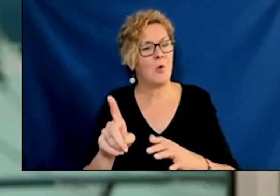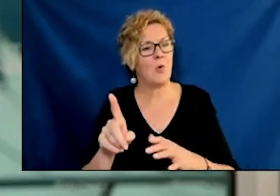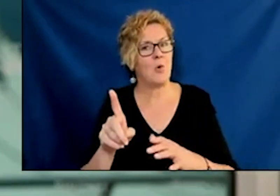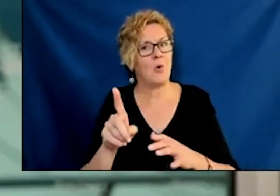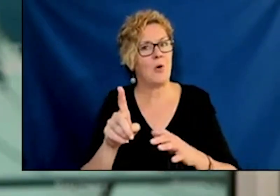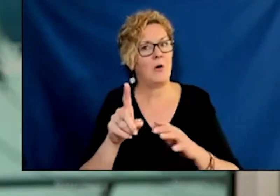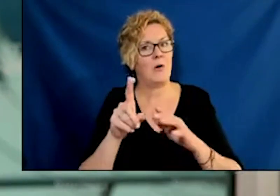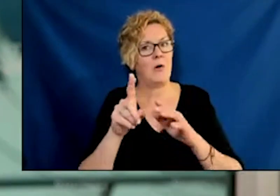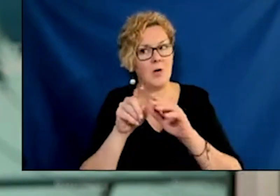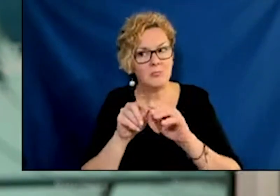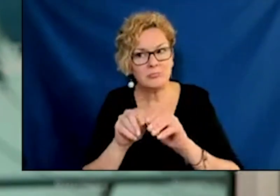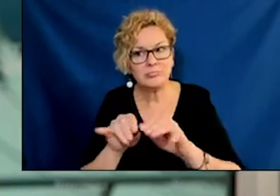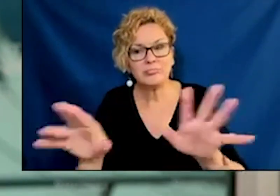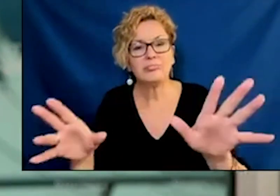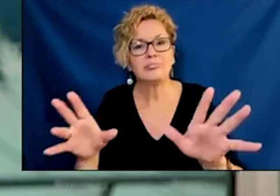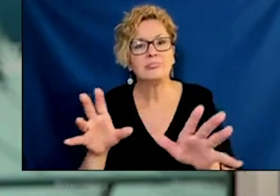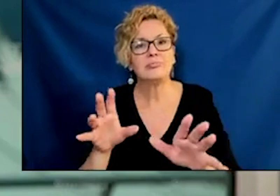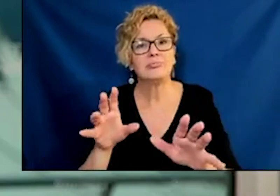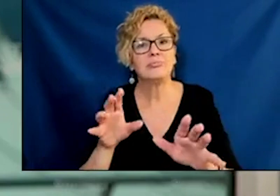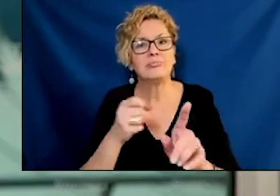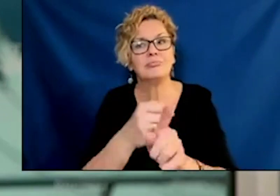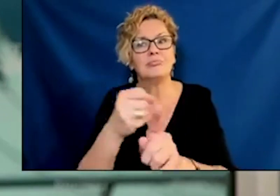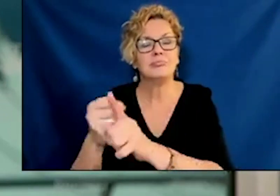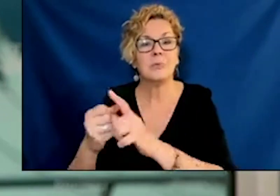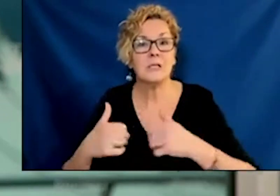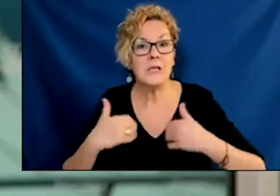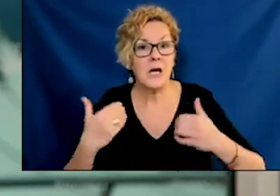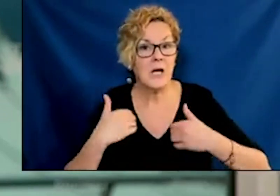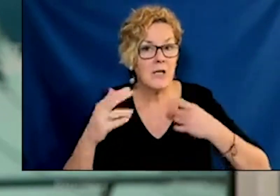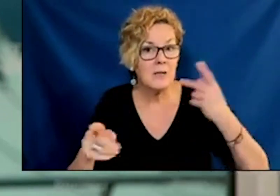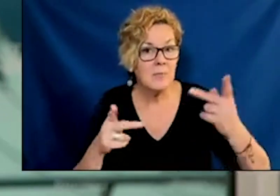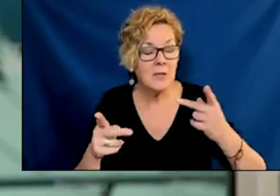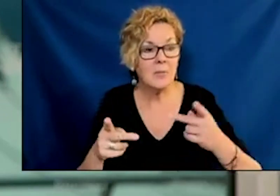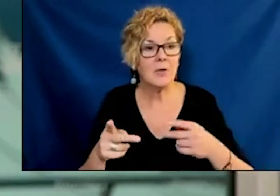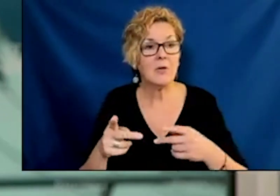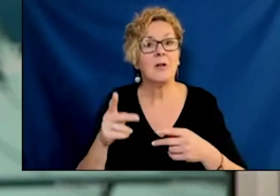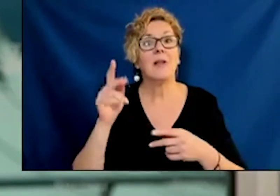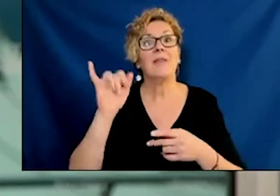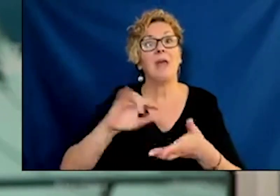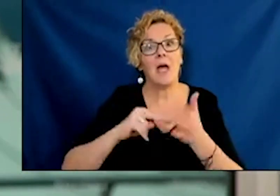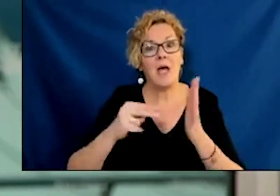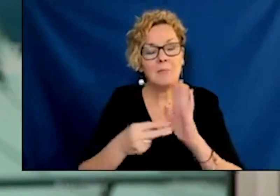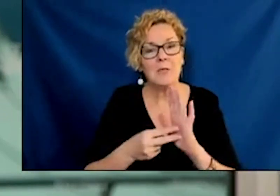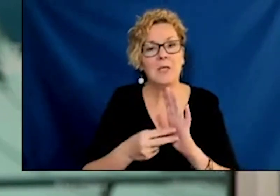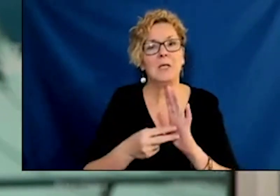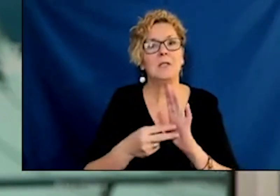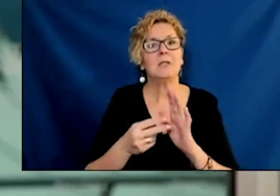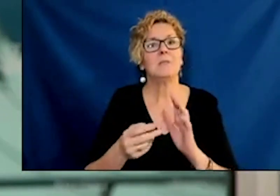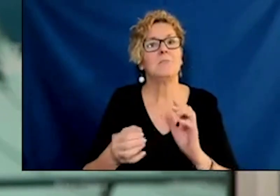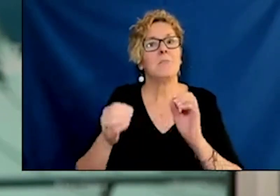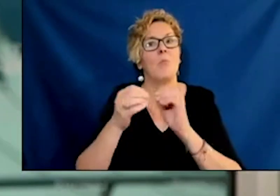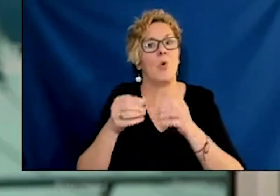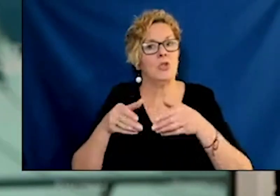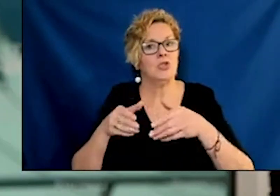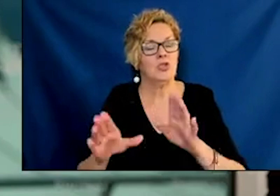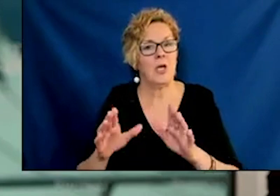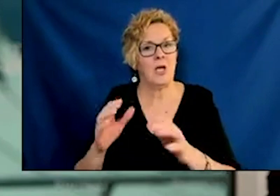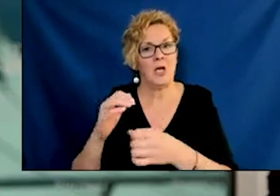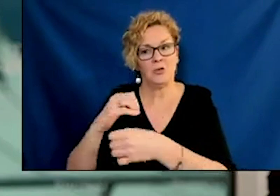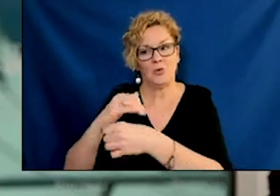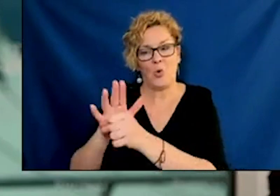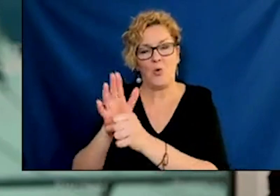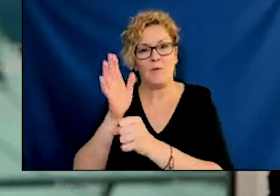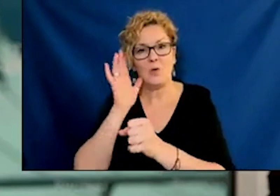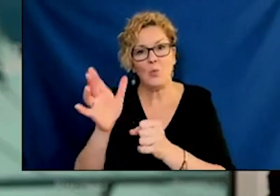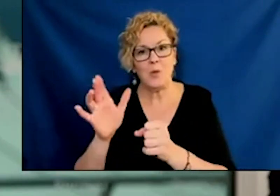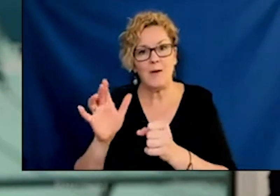going to get another variant or mutation that's going to have some advantage and give that virus a chance to spread more